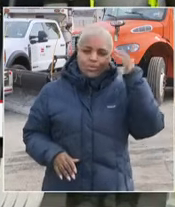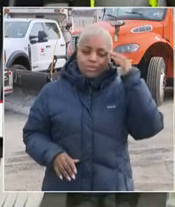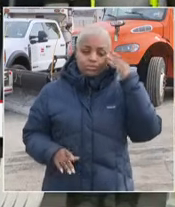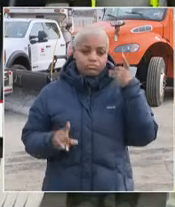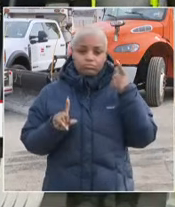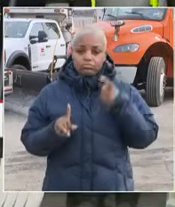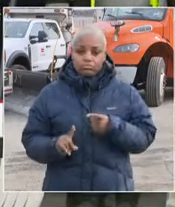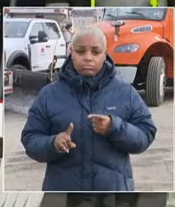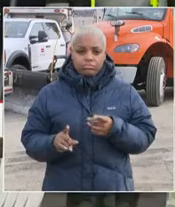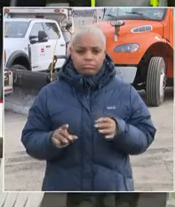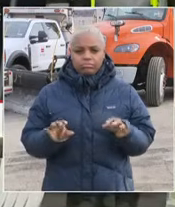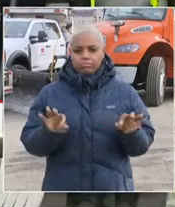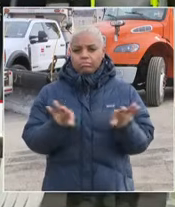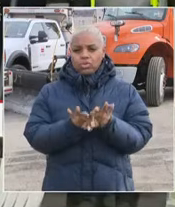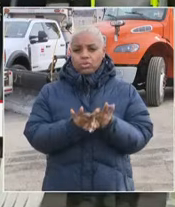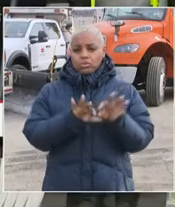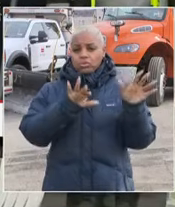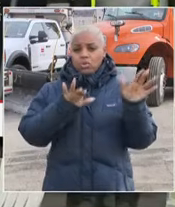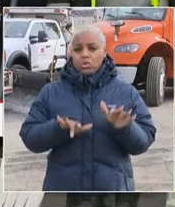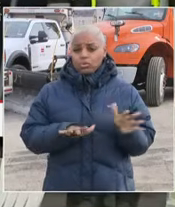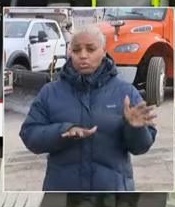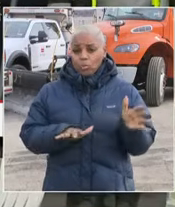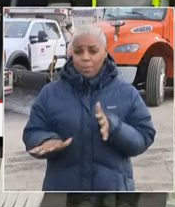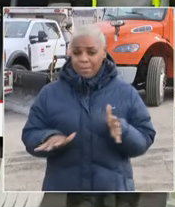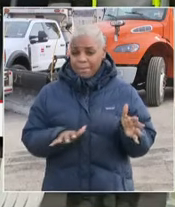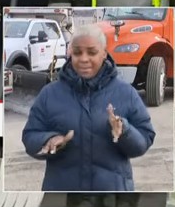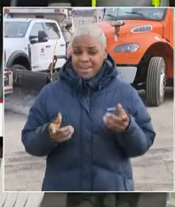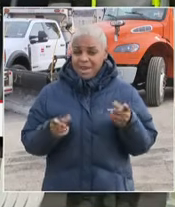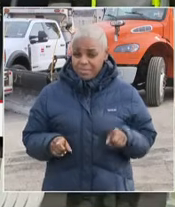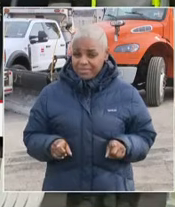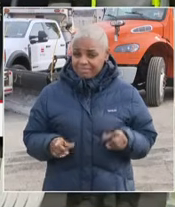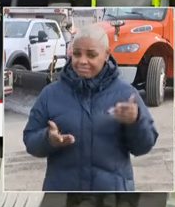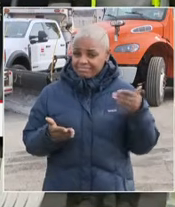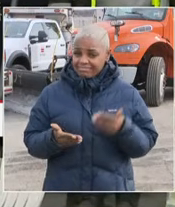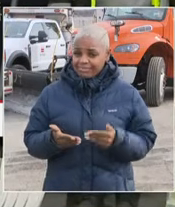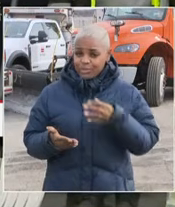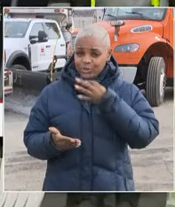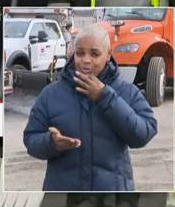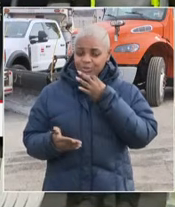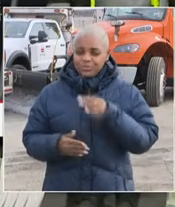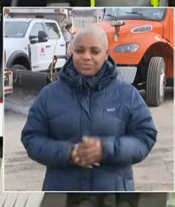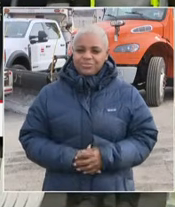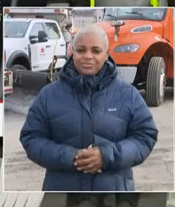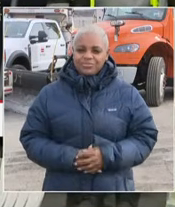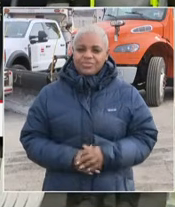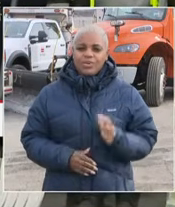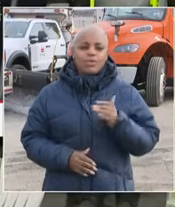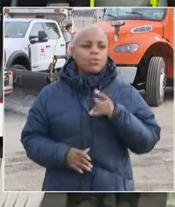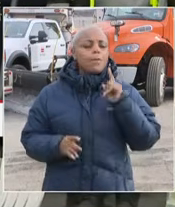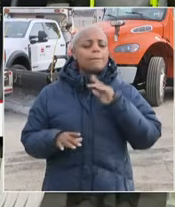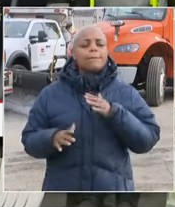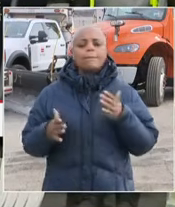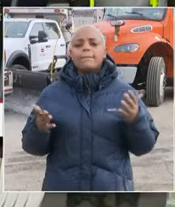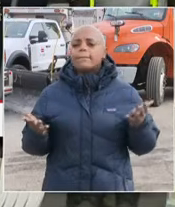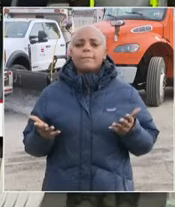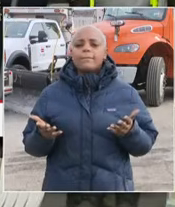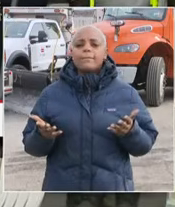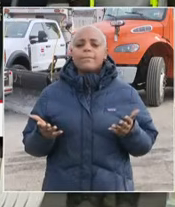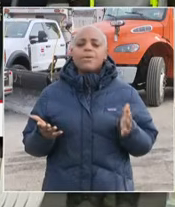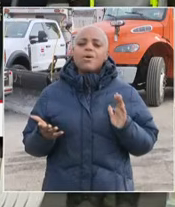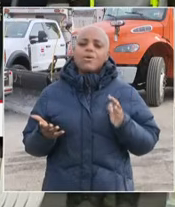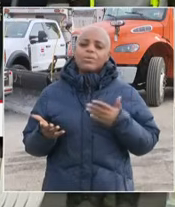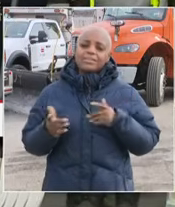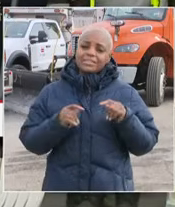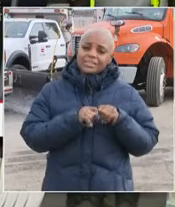winter storm that is headed our way. These are our expectations. Our team is briefed by